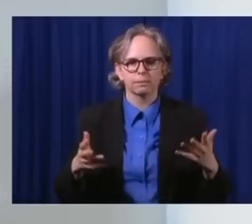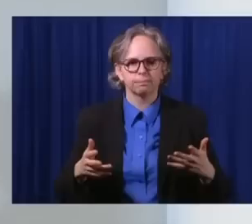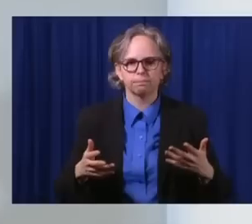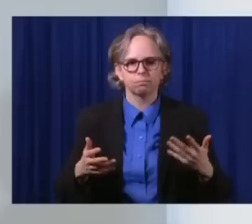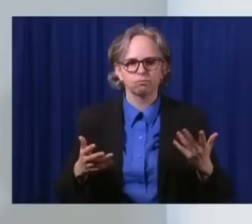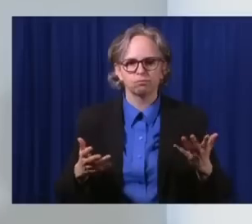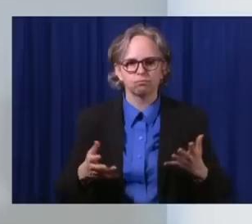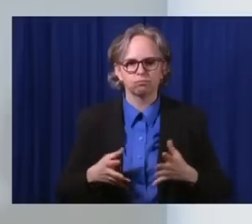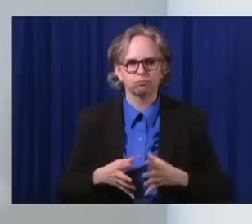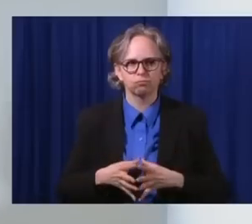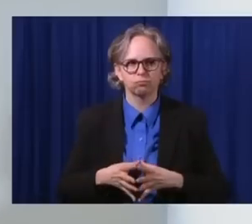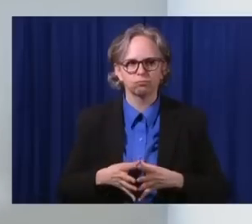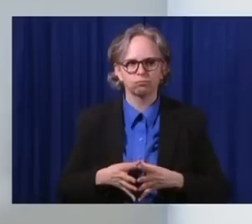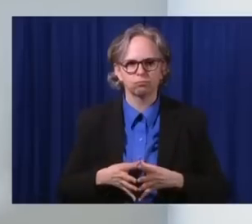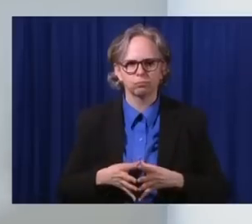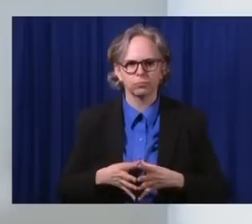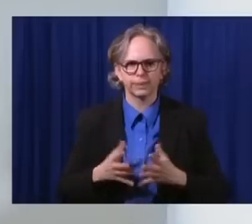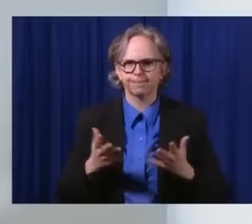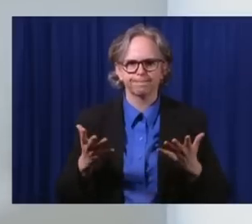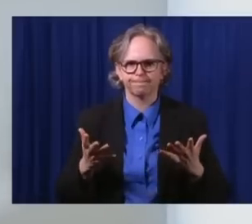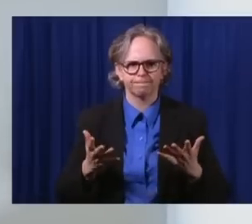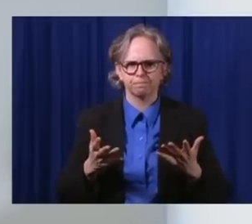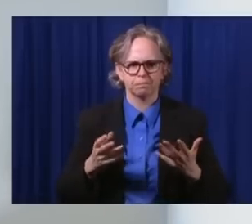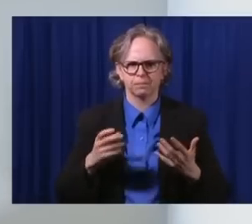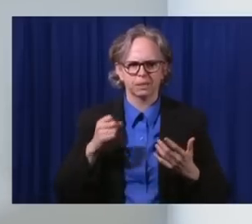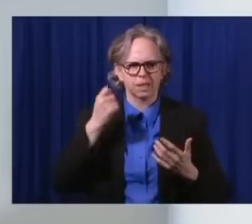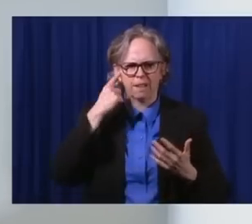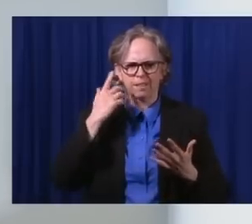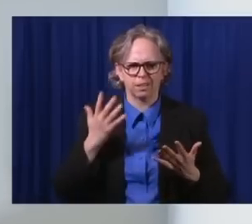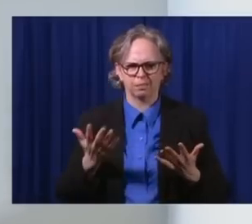We just we've got a